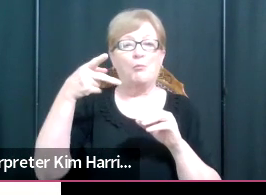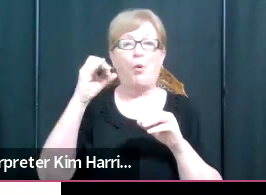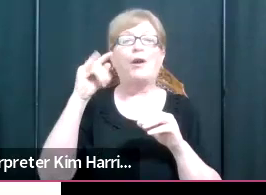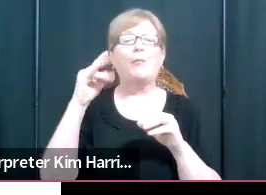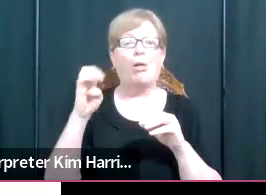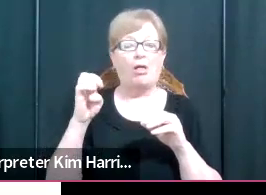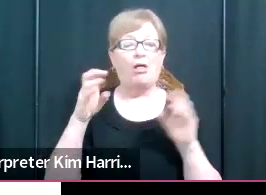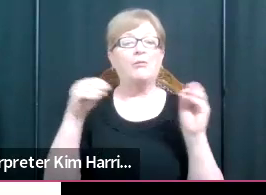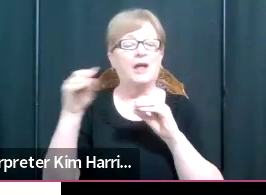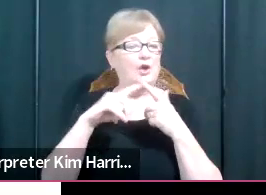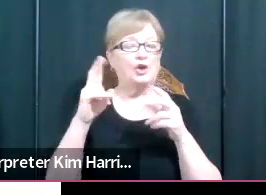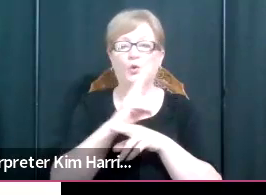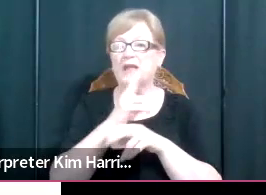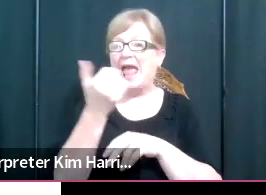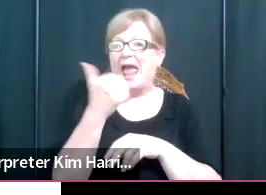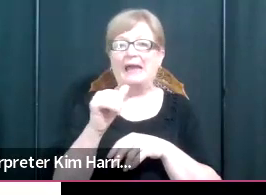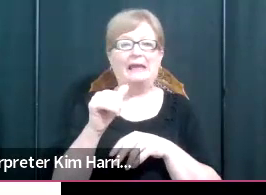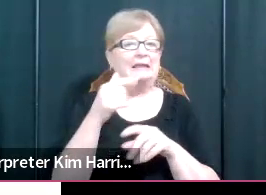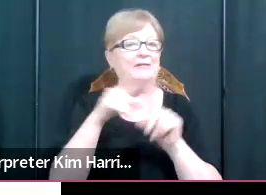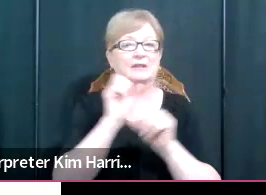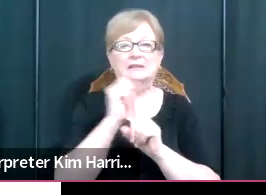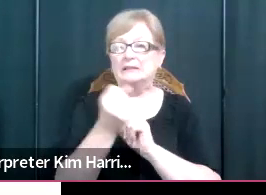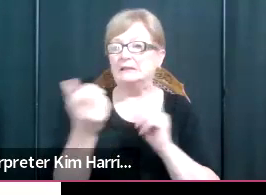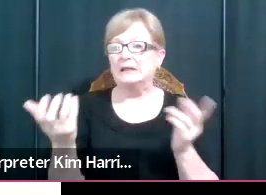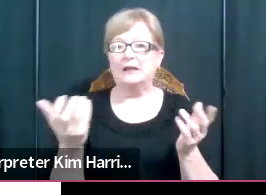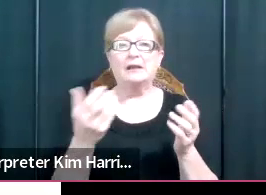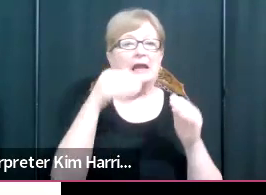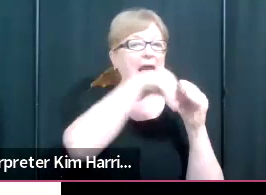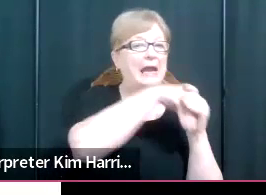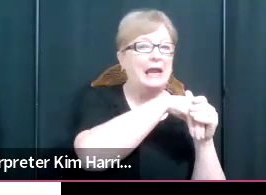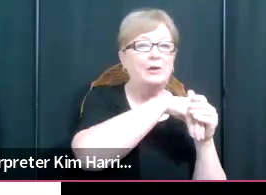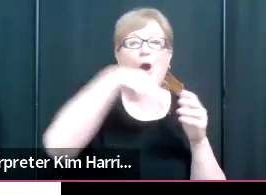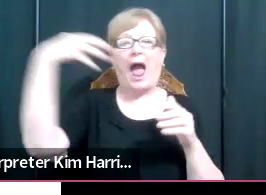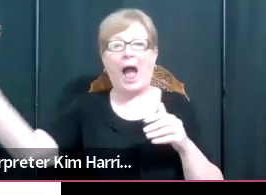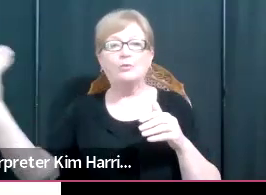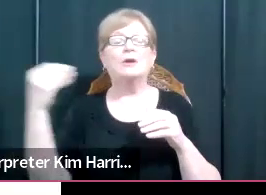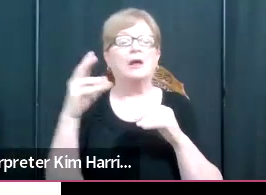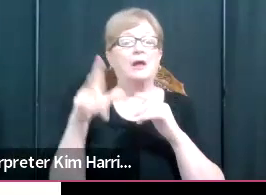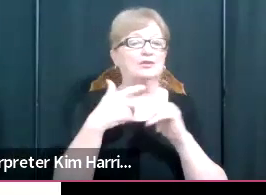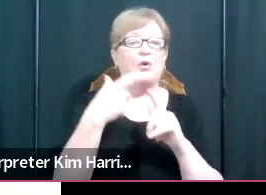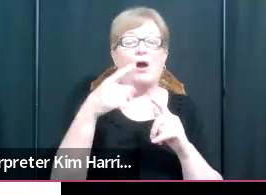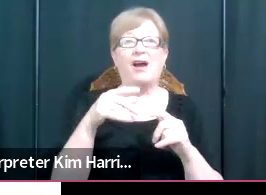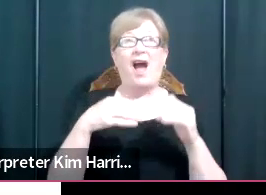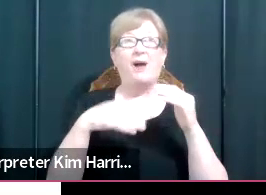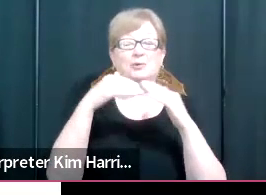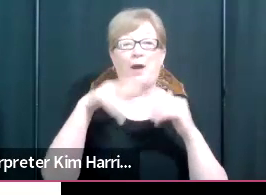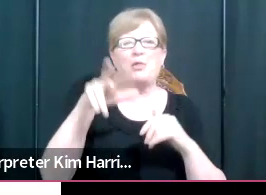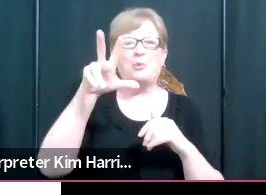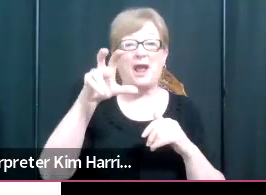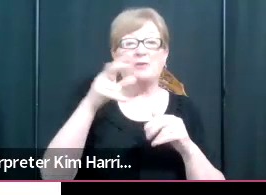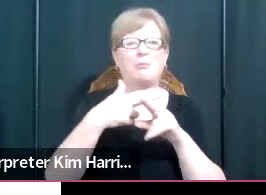And that swing in particular holds up to 300 pounds. So just about anybody can use it